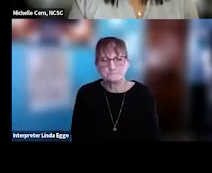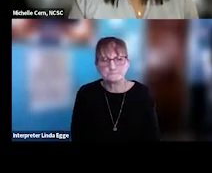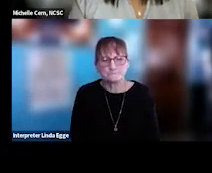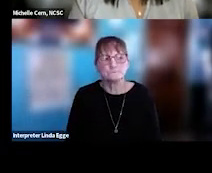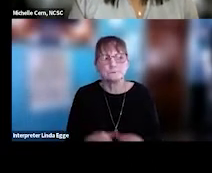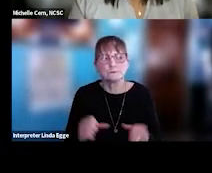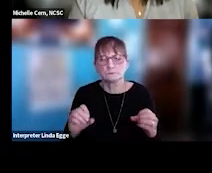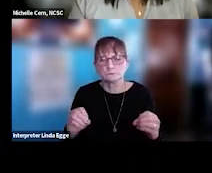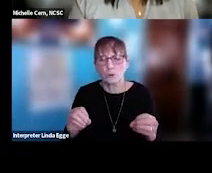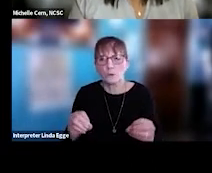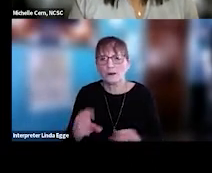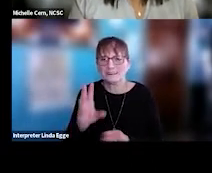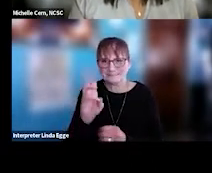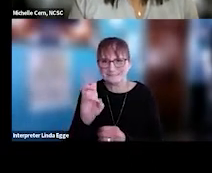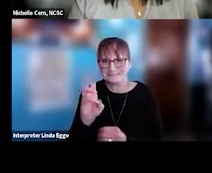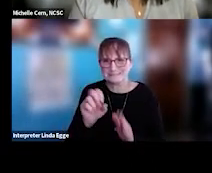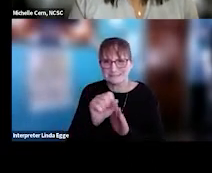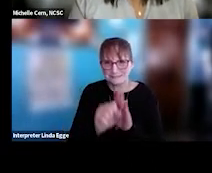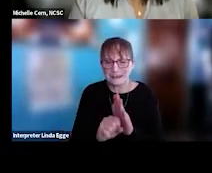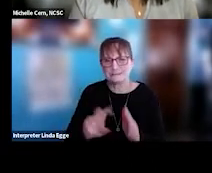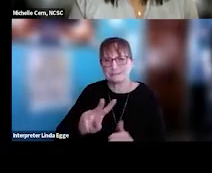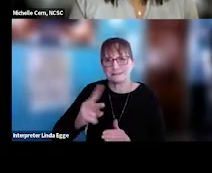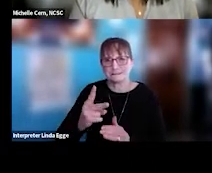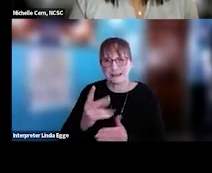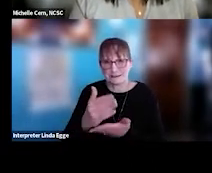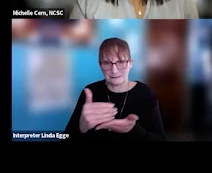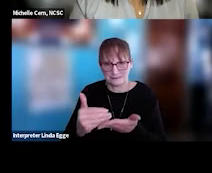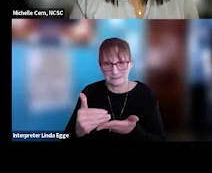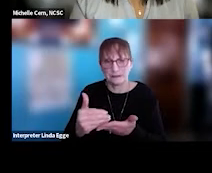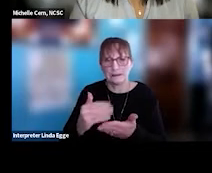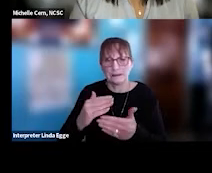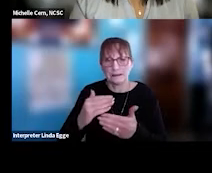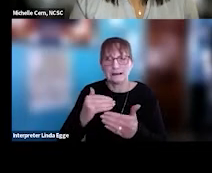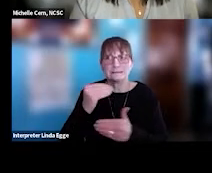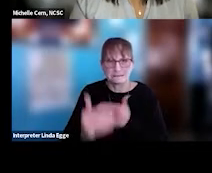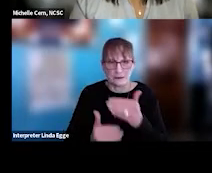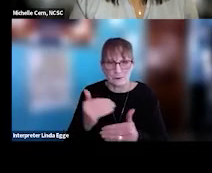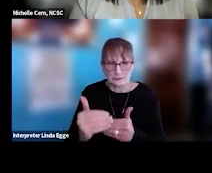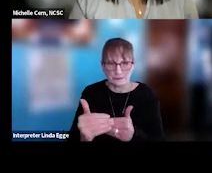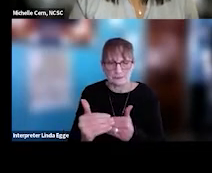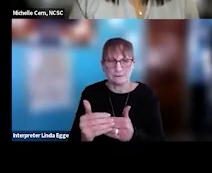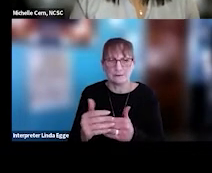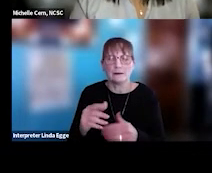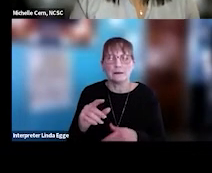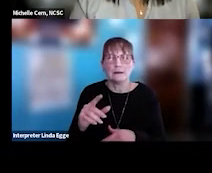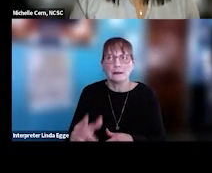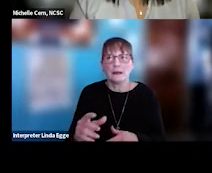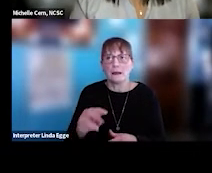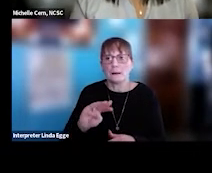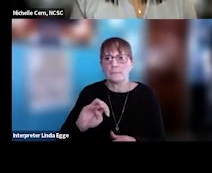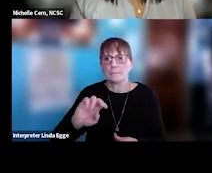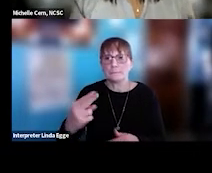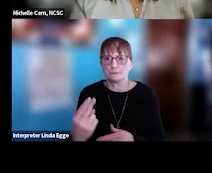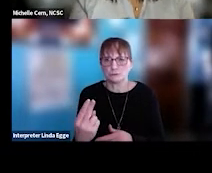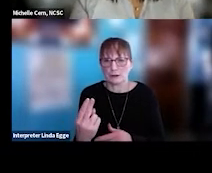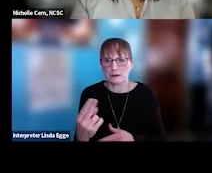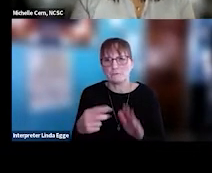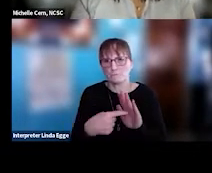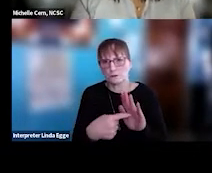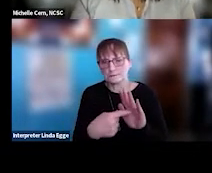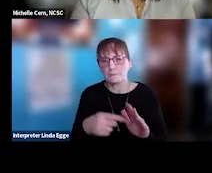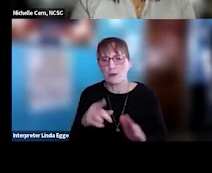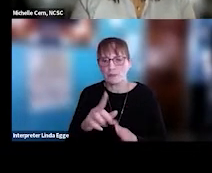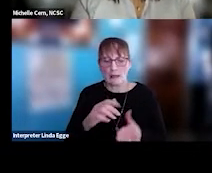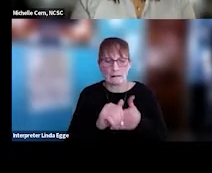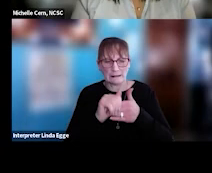So 6 states did this second series as their second round of pilots. Michigan, for example, their